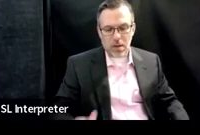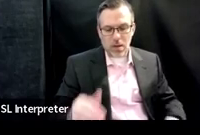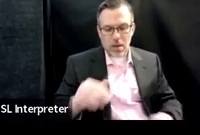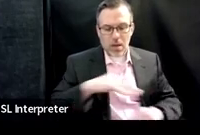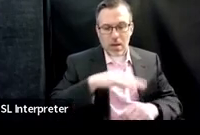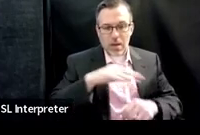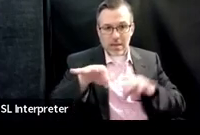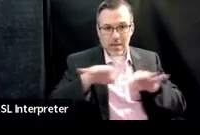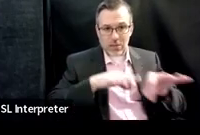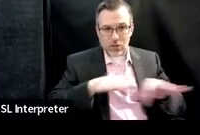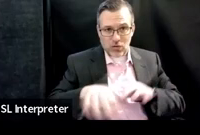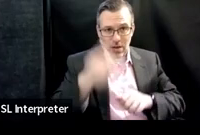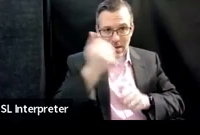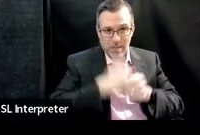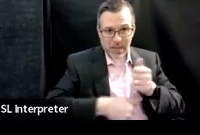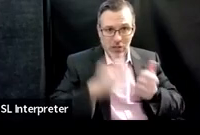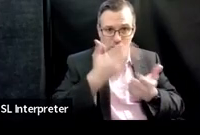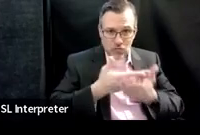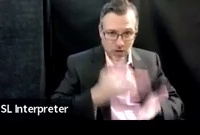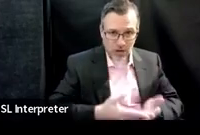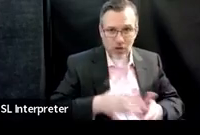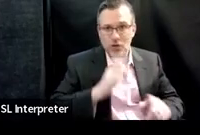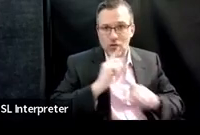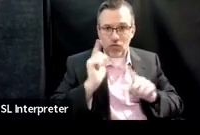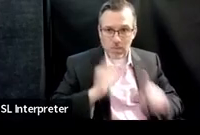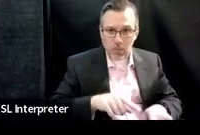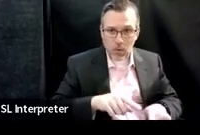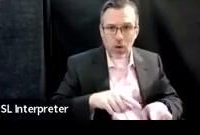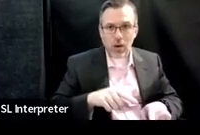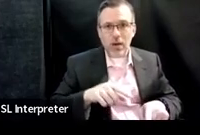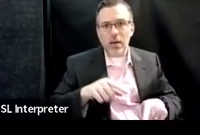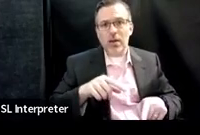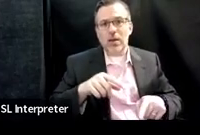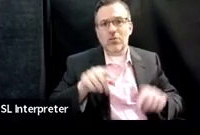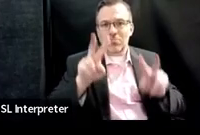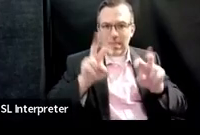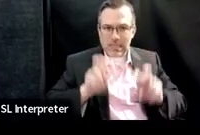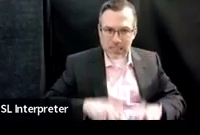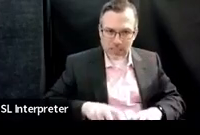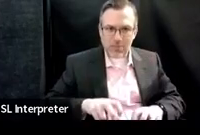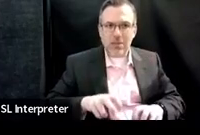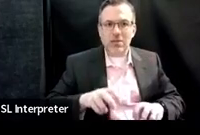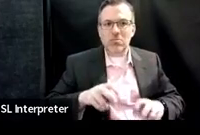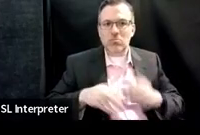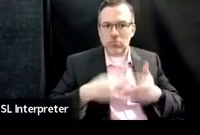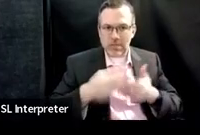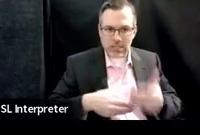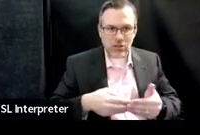SAU used as a basis for the proposed or refused actions. So